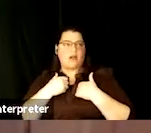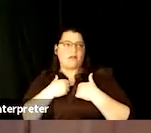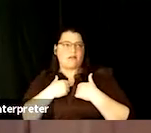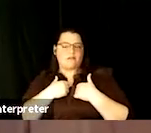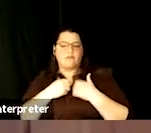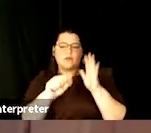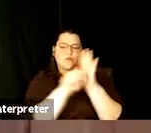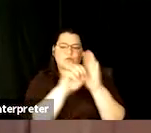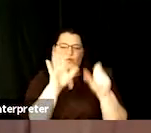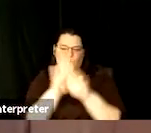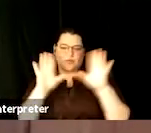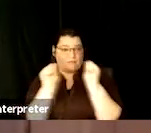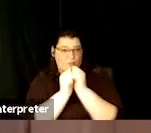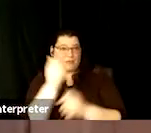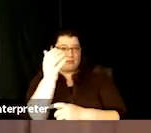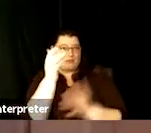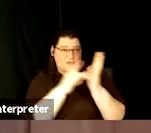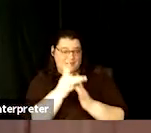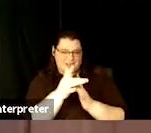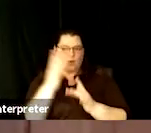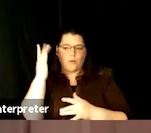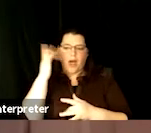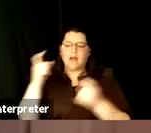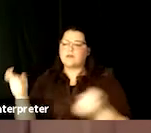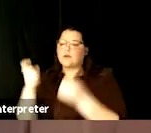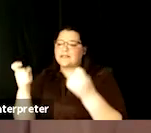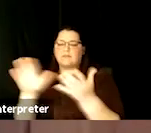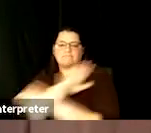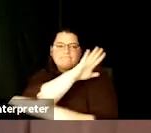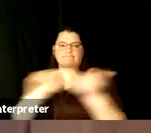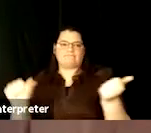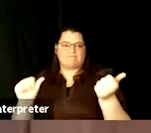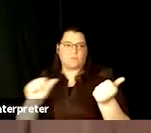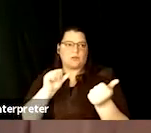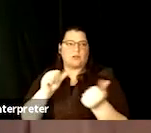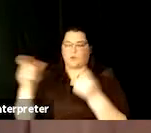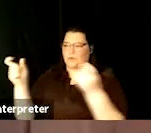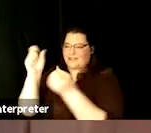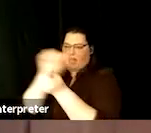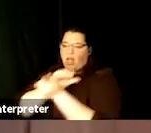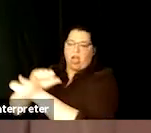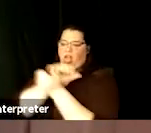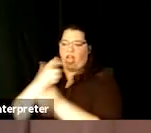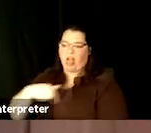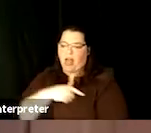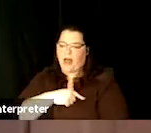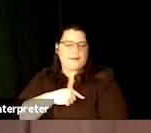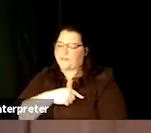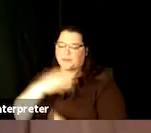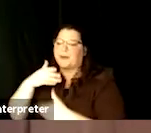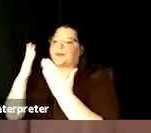has died is freed from sin. But if we have died with Christ, we believe that we will